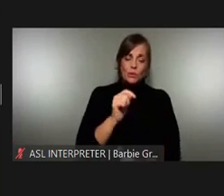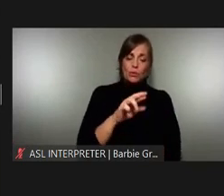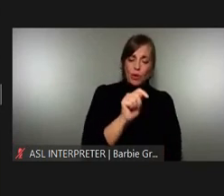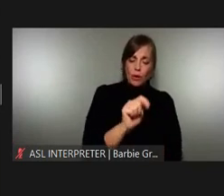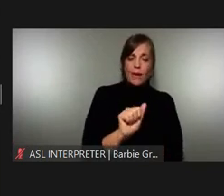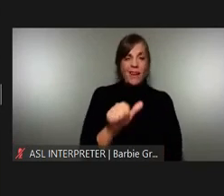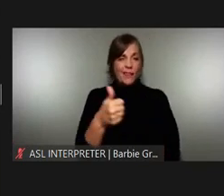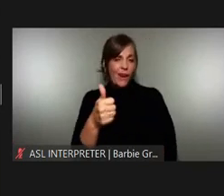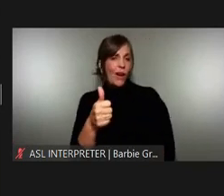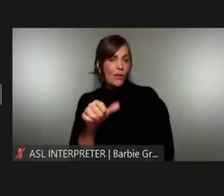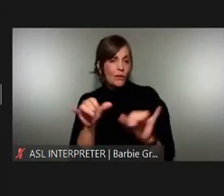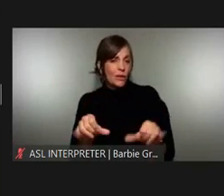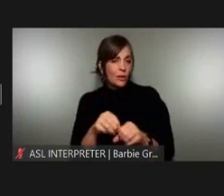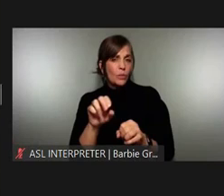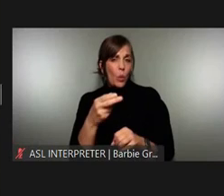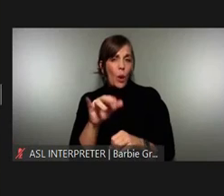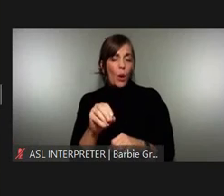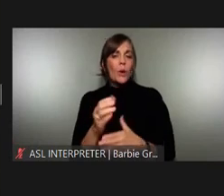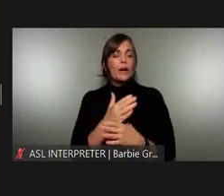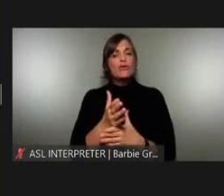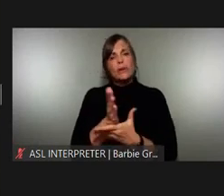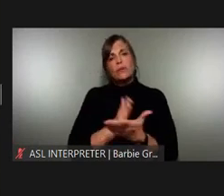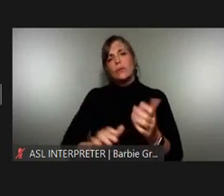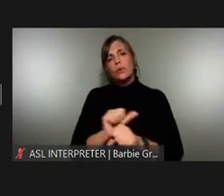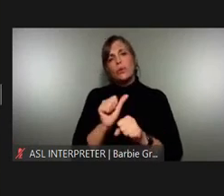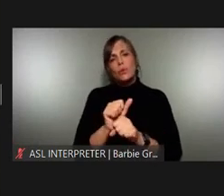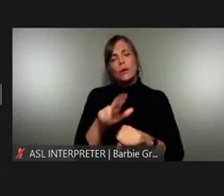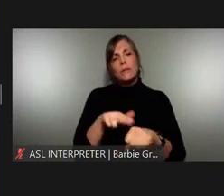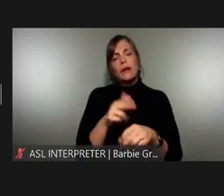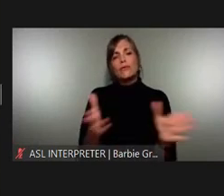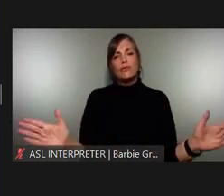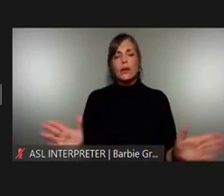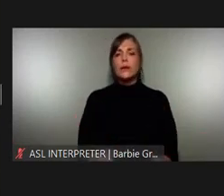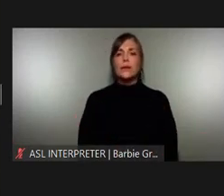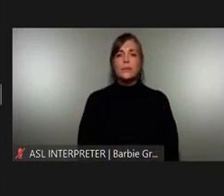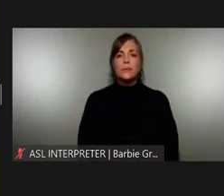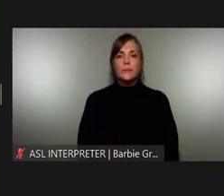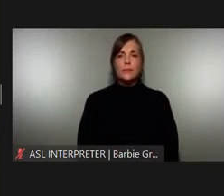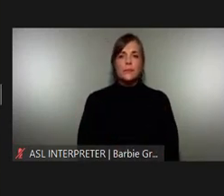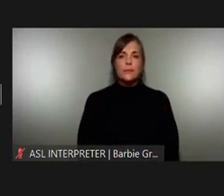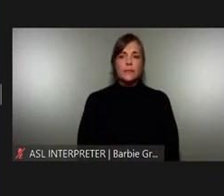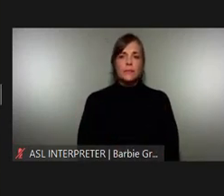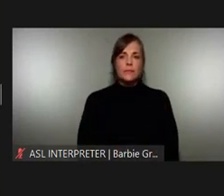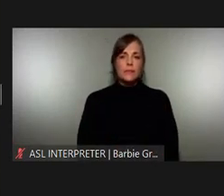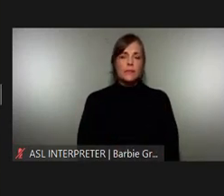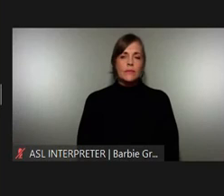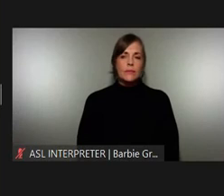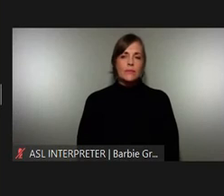eager to share some of the work that we have done nationally. And really some examples that I am